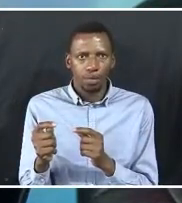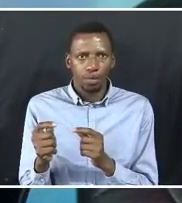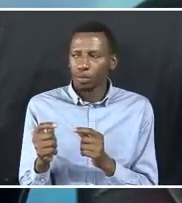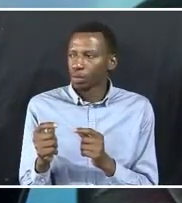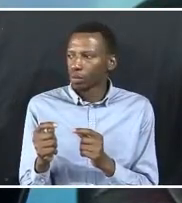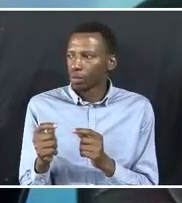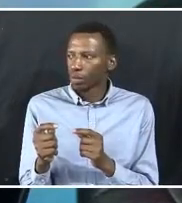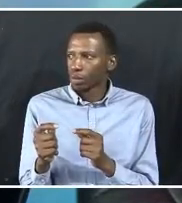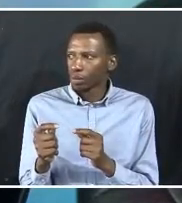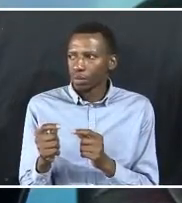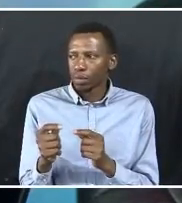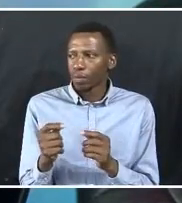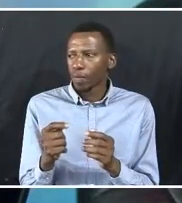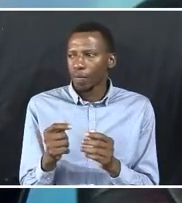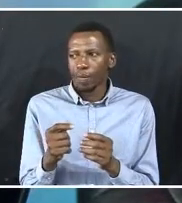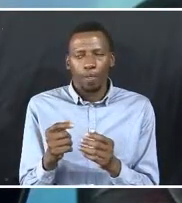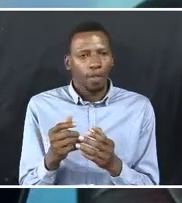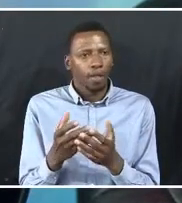they do sort of like,